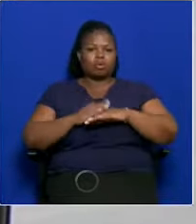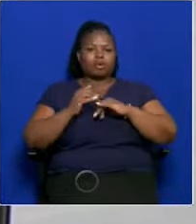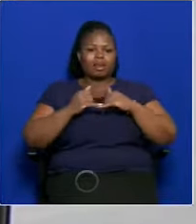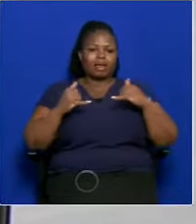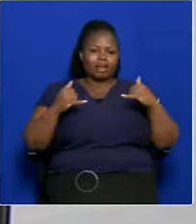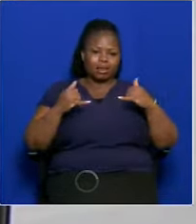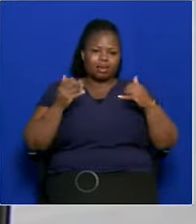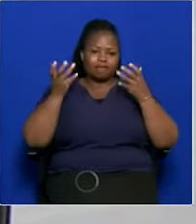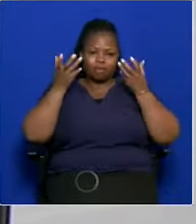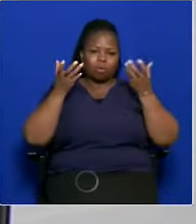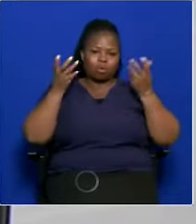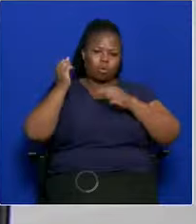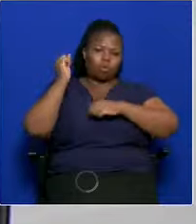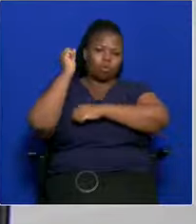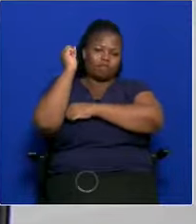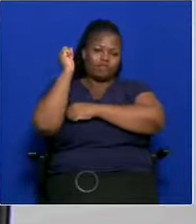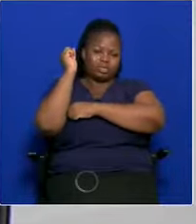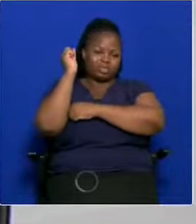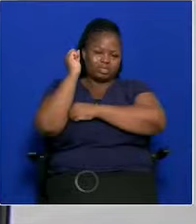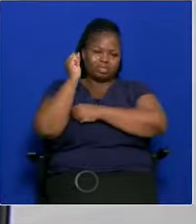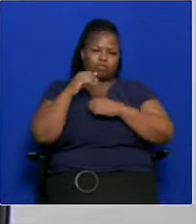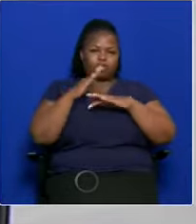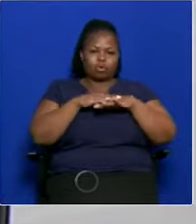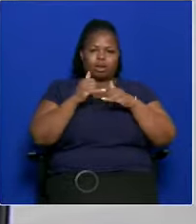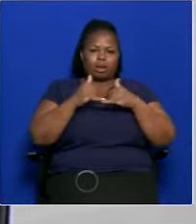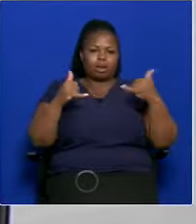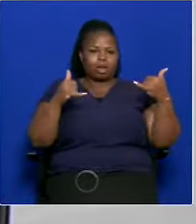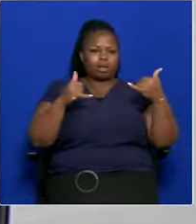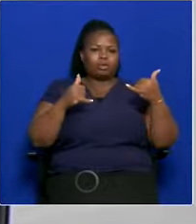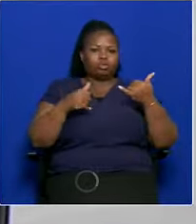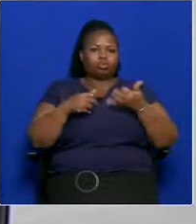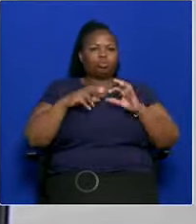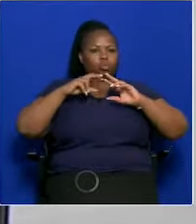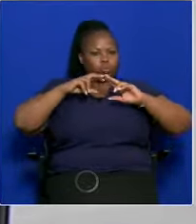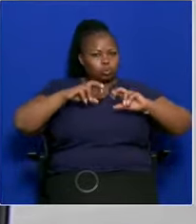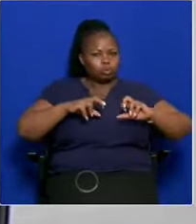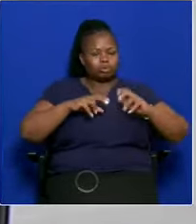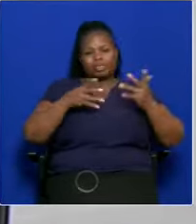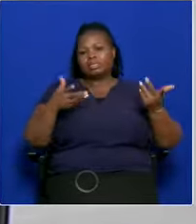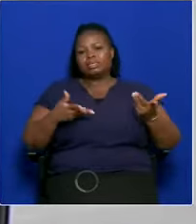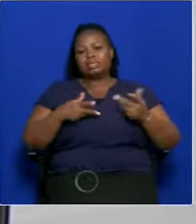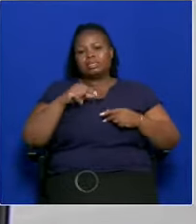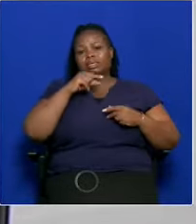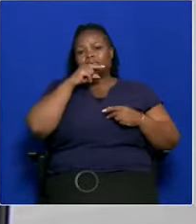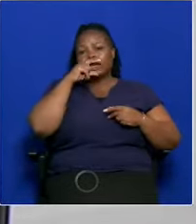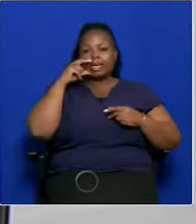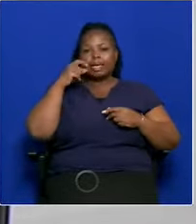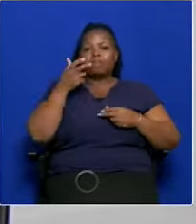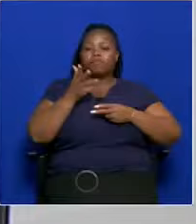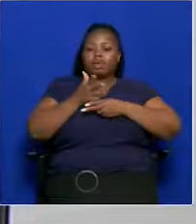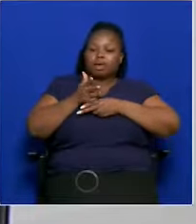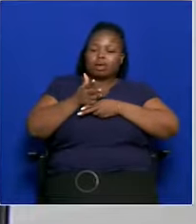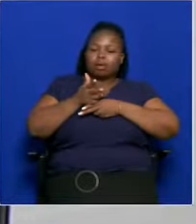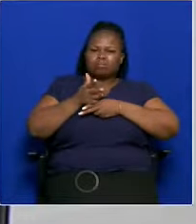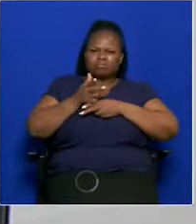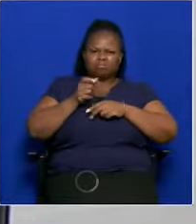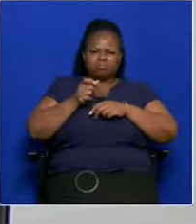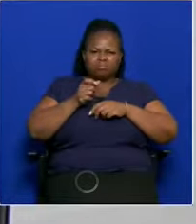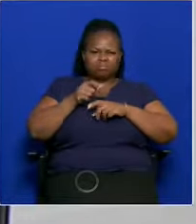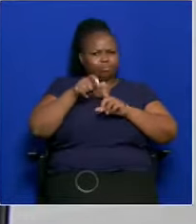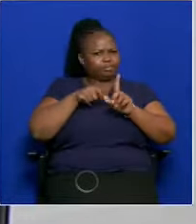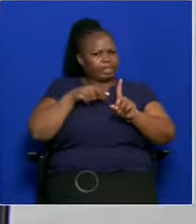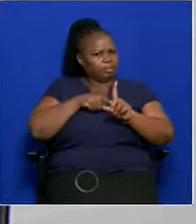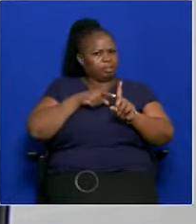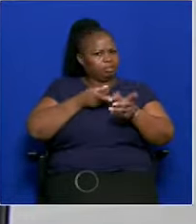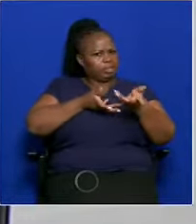office. Also, they couldn't help me. I indicated even the name of the kennel I spoken to. So not to say I